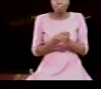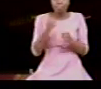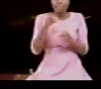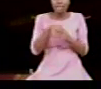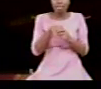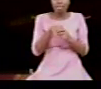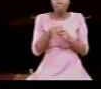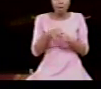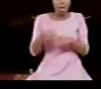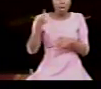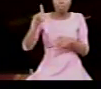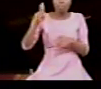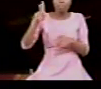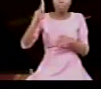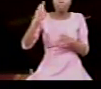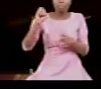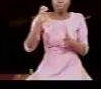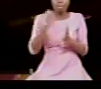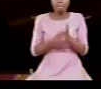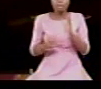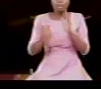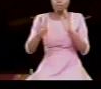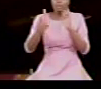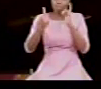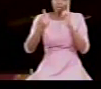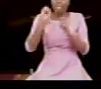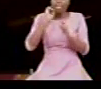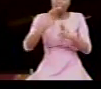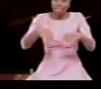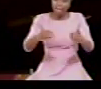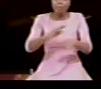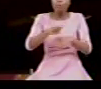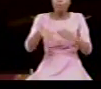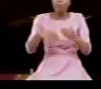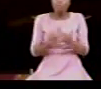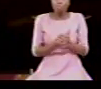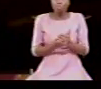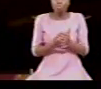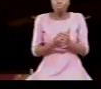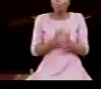In Luke 21, she gave all.